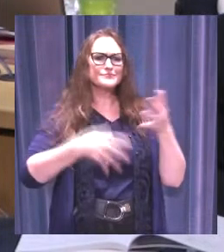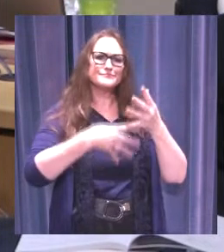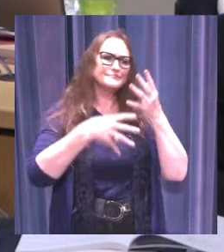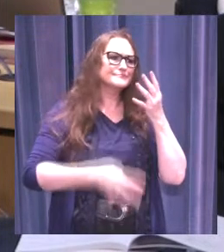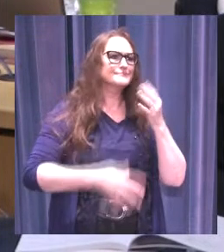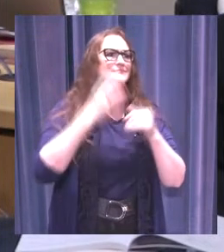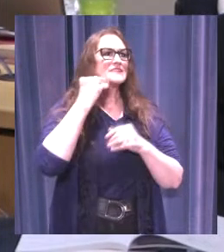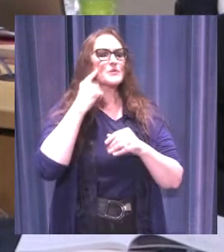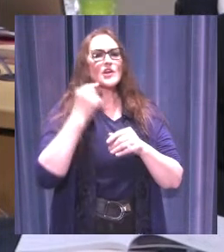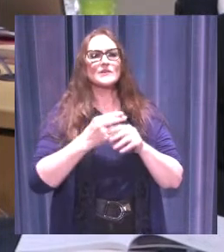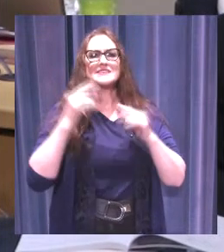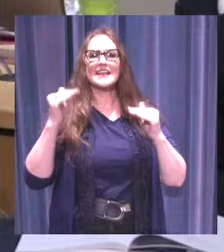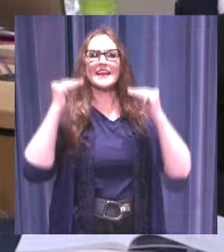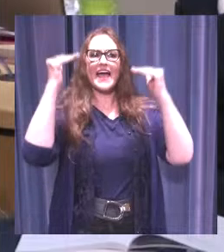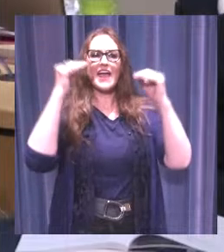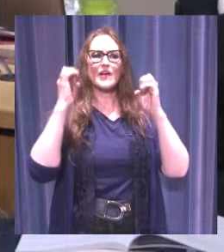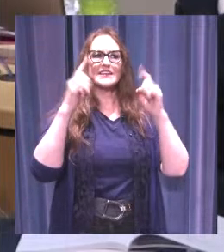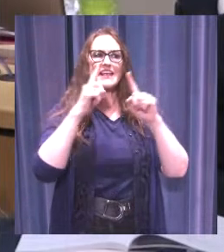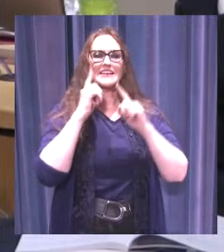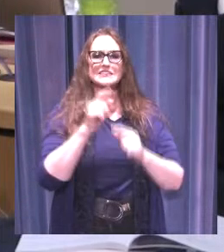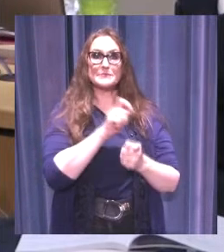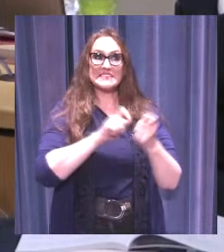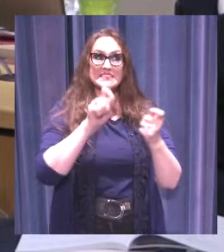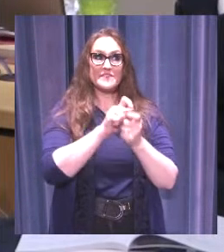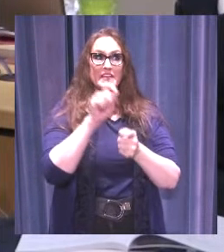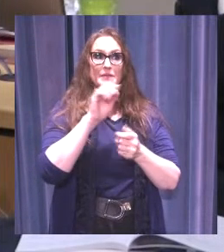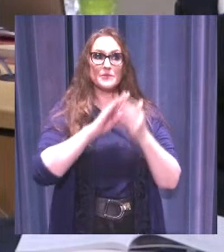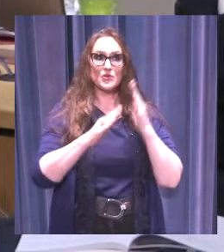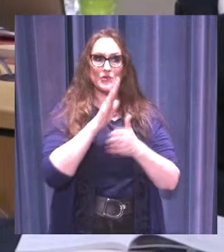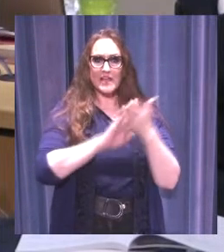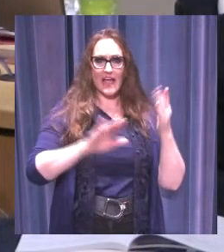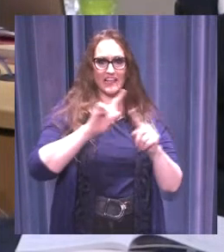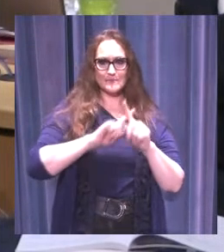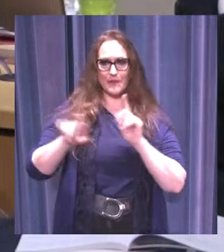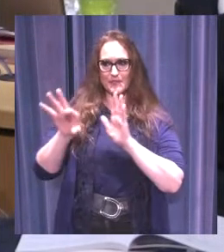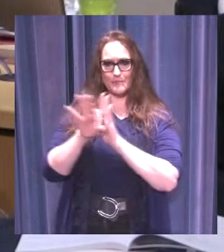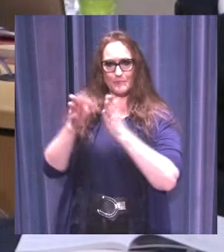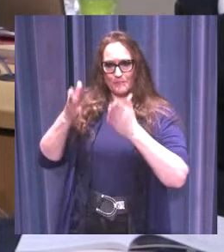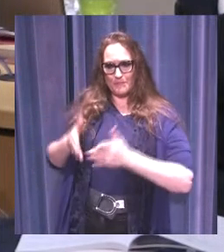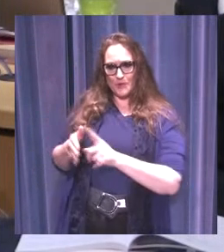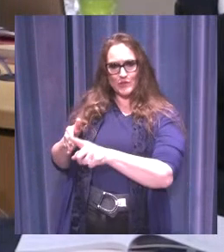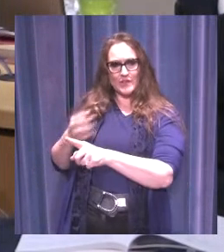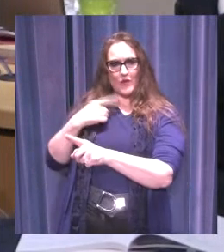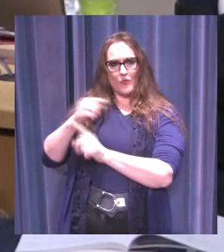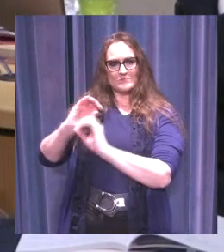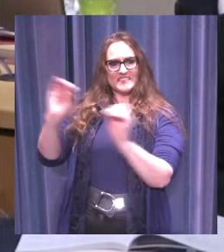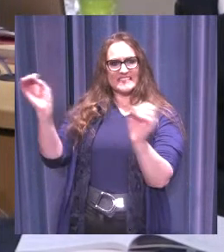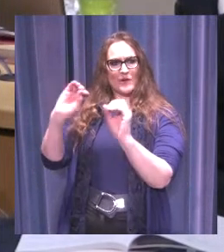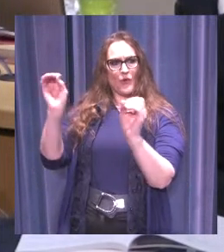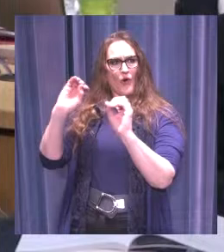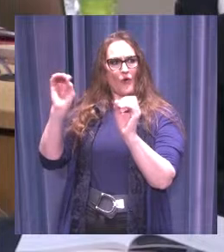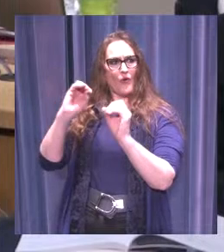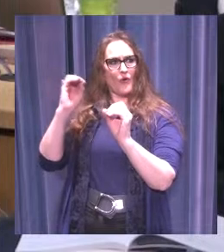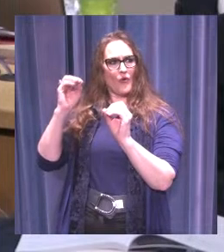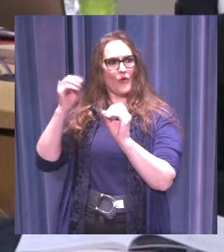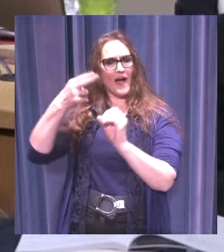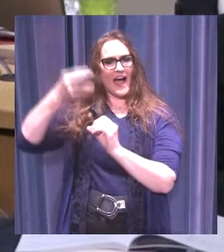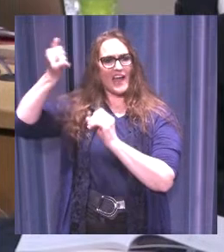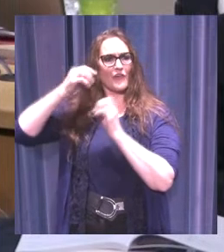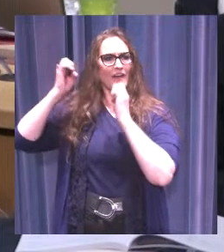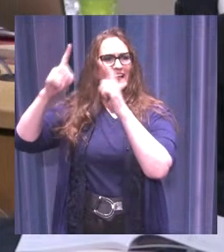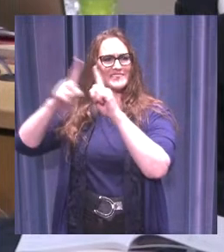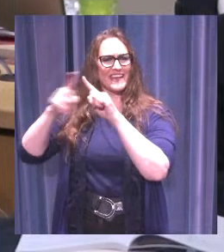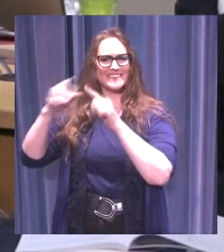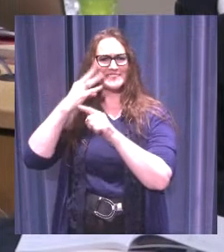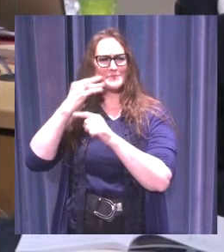ed, specifically at community college level, and yet the candidate with 0 higher ed experience was chosen as